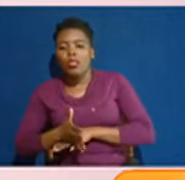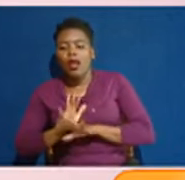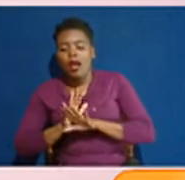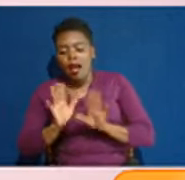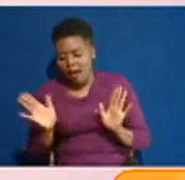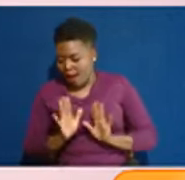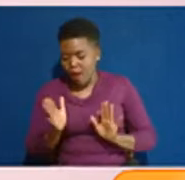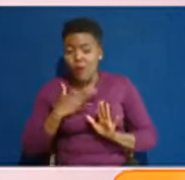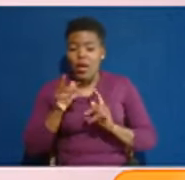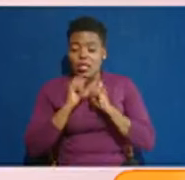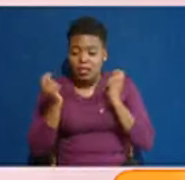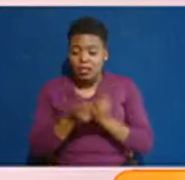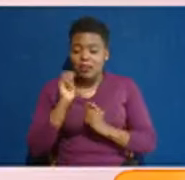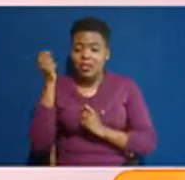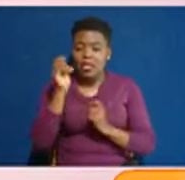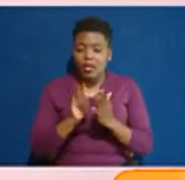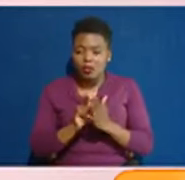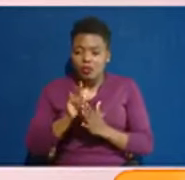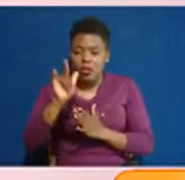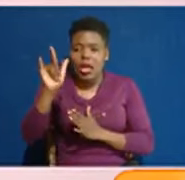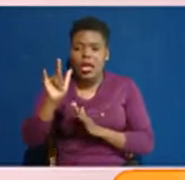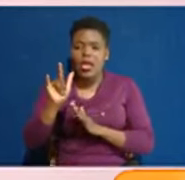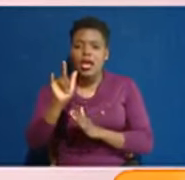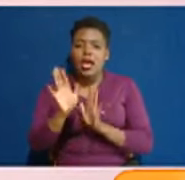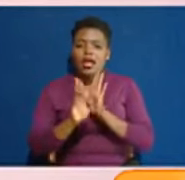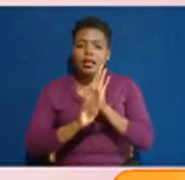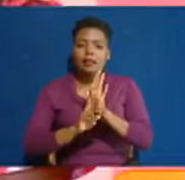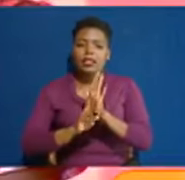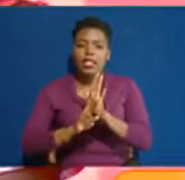is only space for Team Kenya to fly the Kenyan flag in Paris.